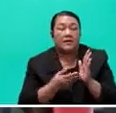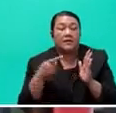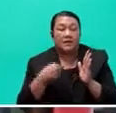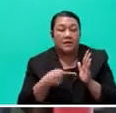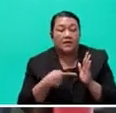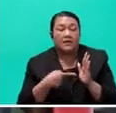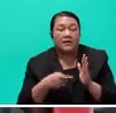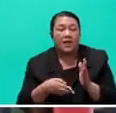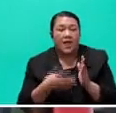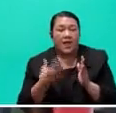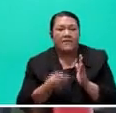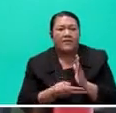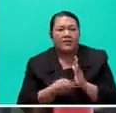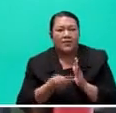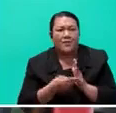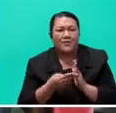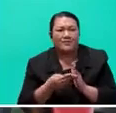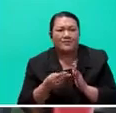bill.